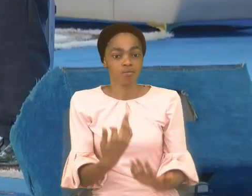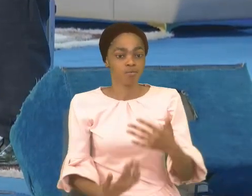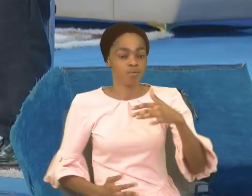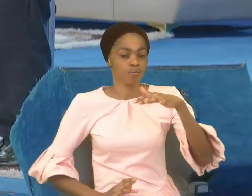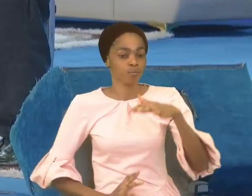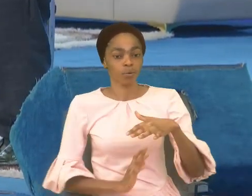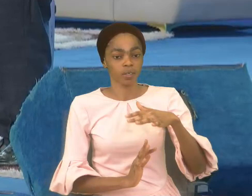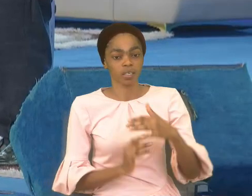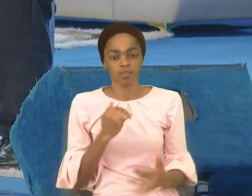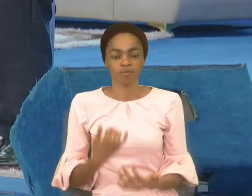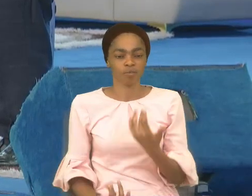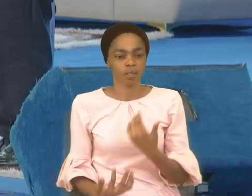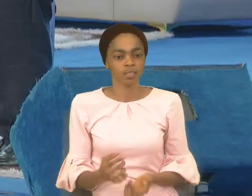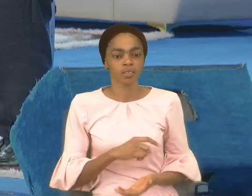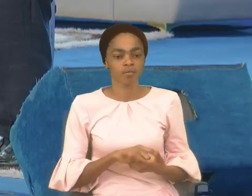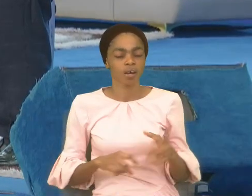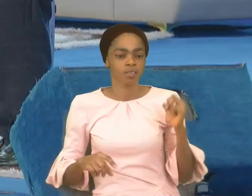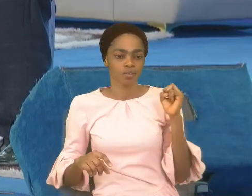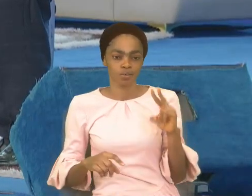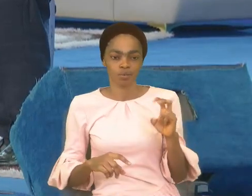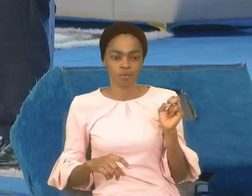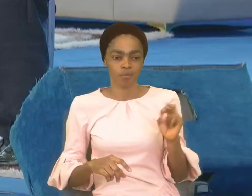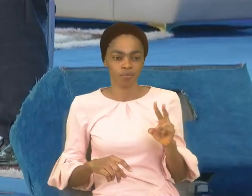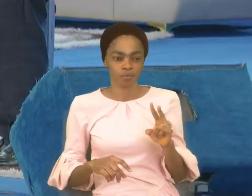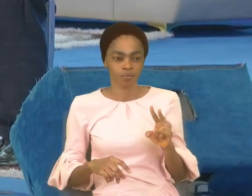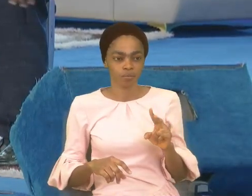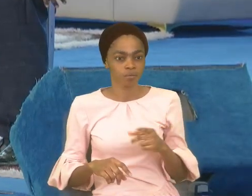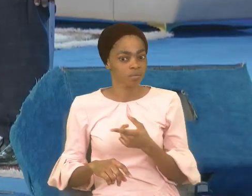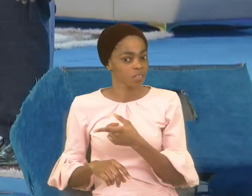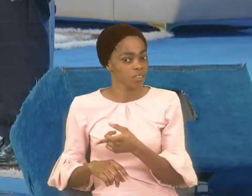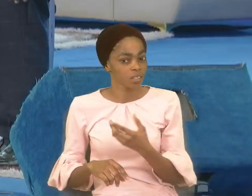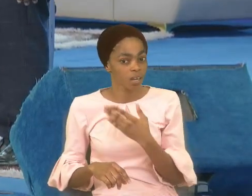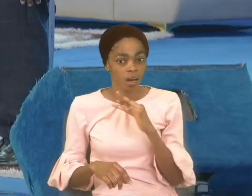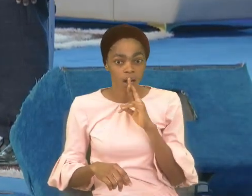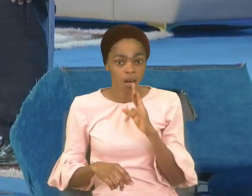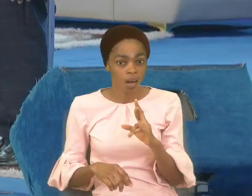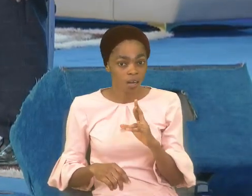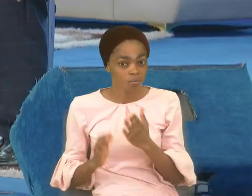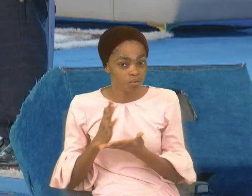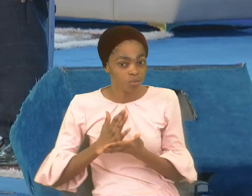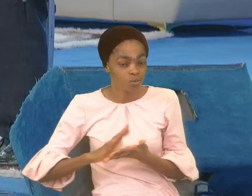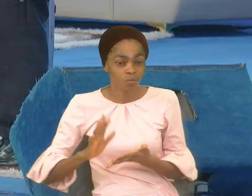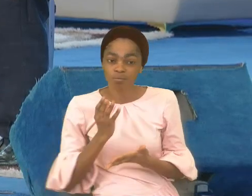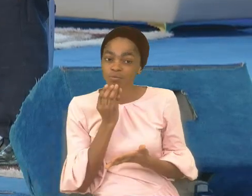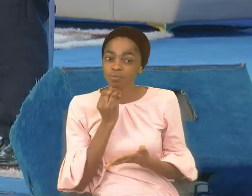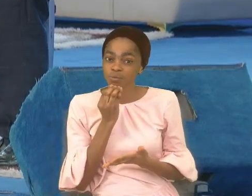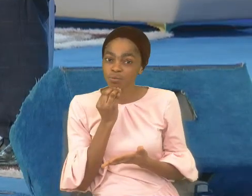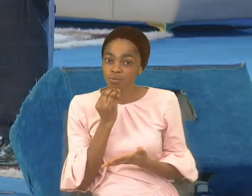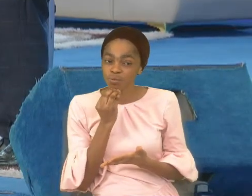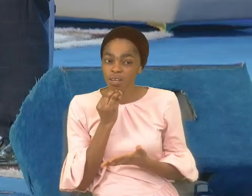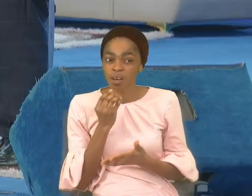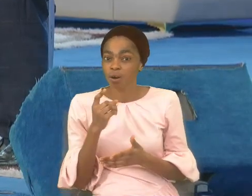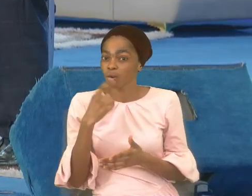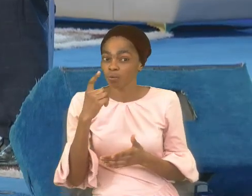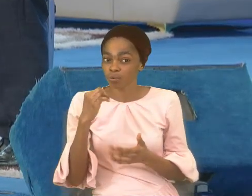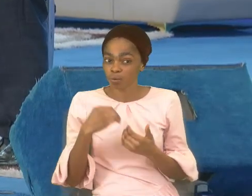are certain Jews whom thou hast set up over the affairs of